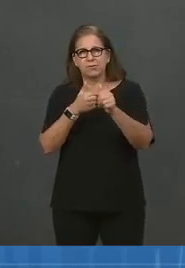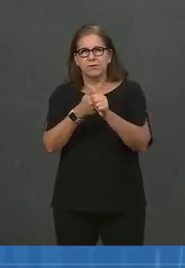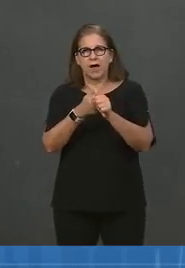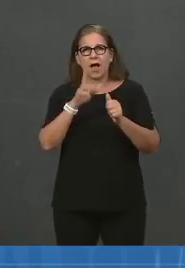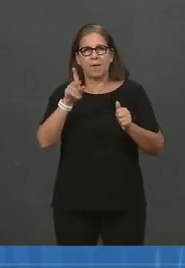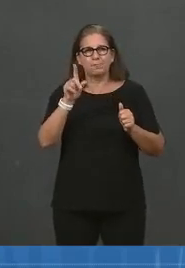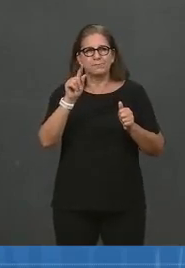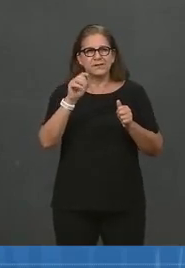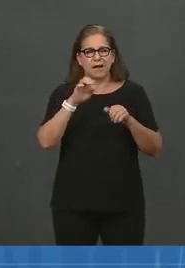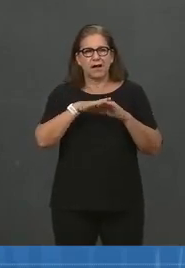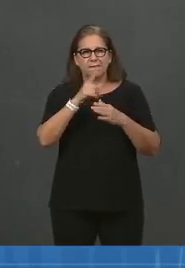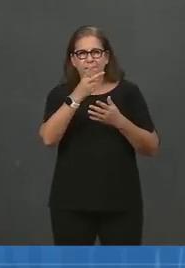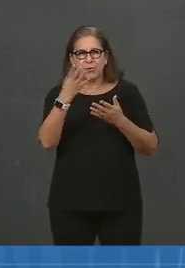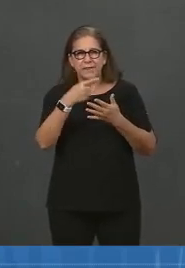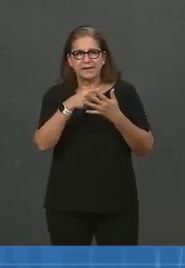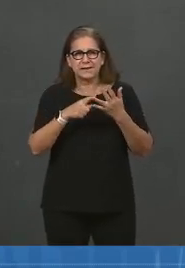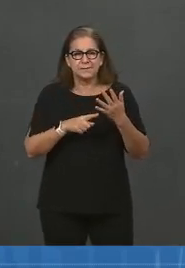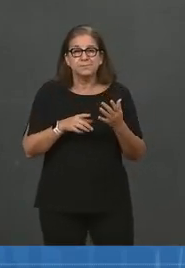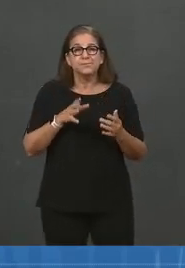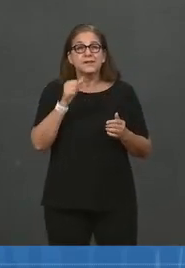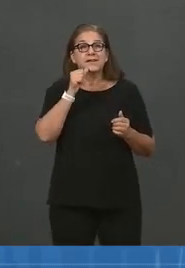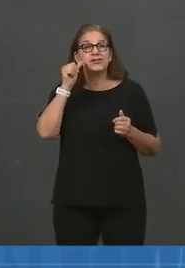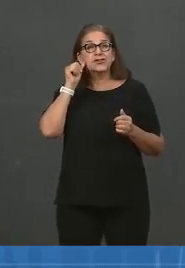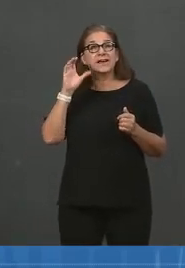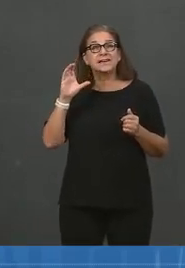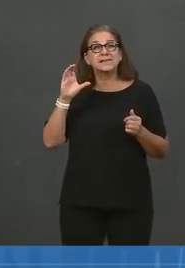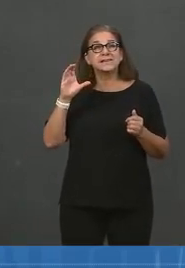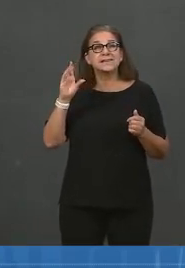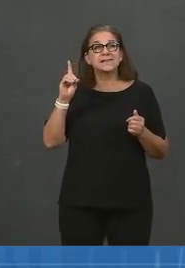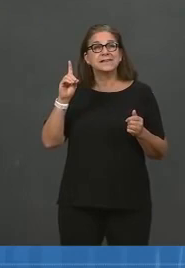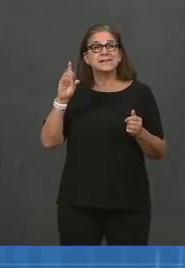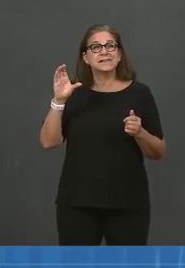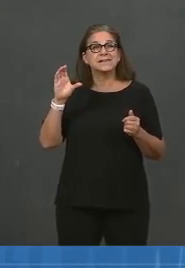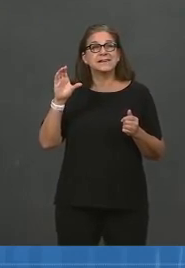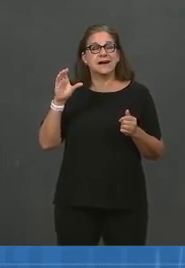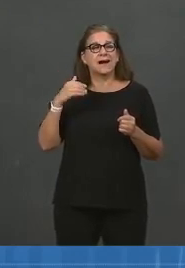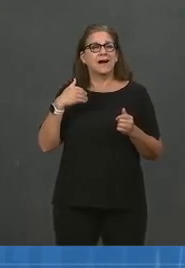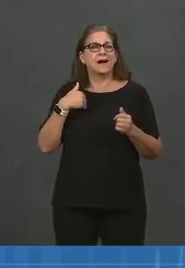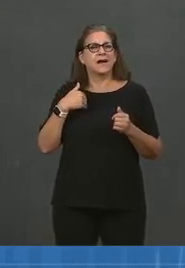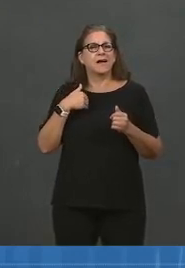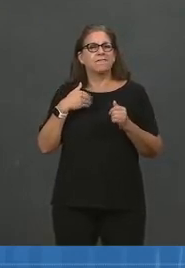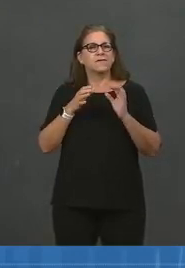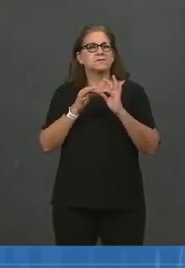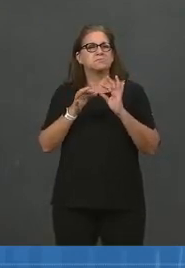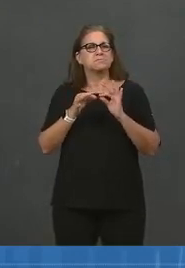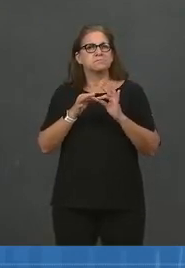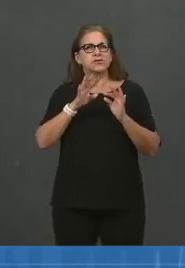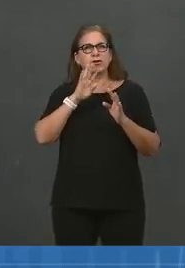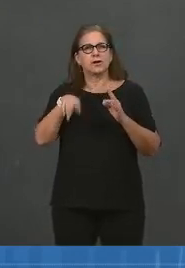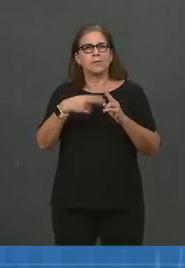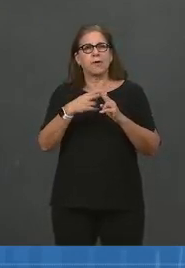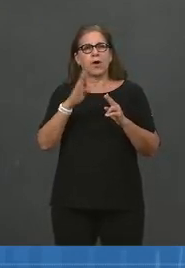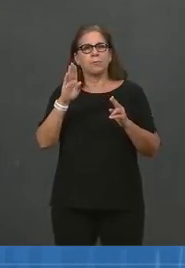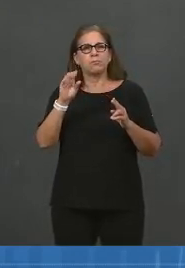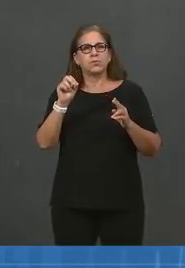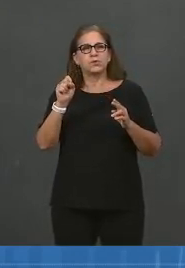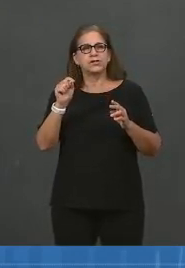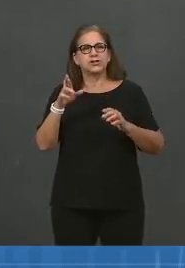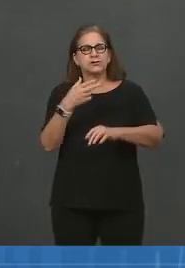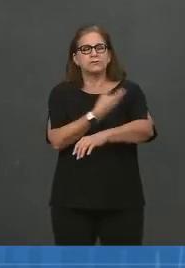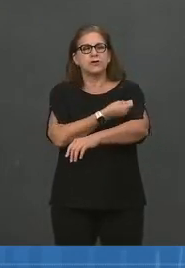Advisory Committee on Immunization Practices, or ACIP, discussed the data for Moderna and Johnson &